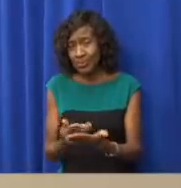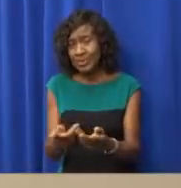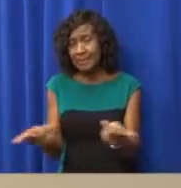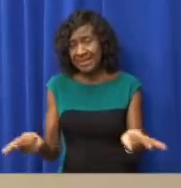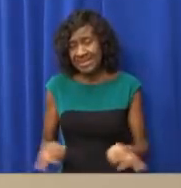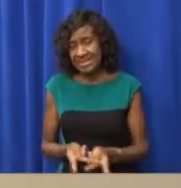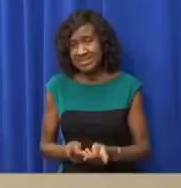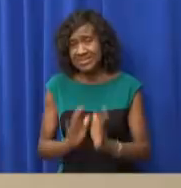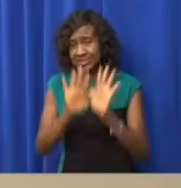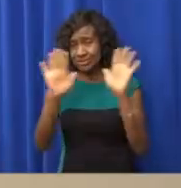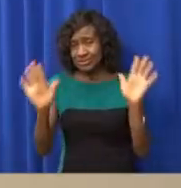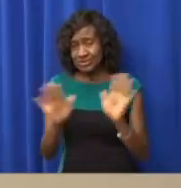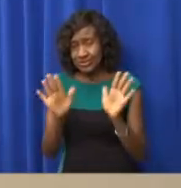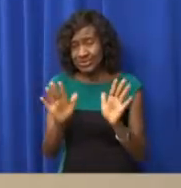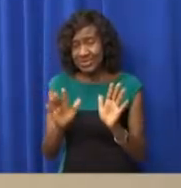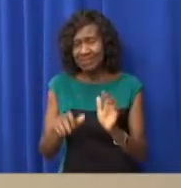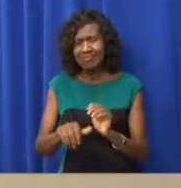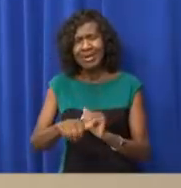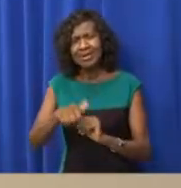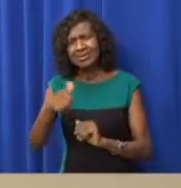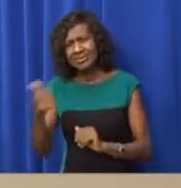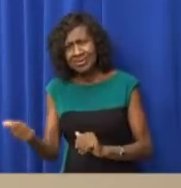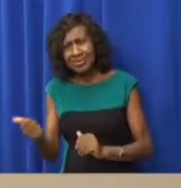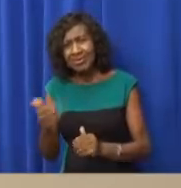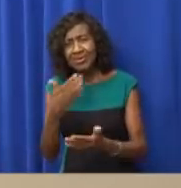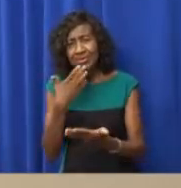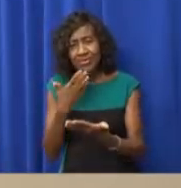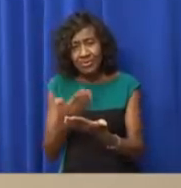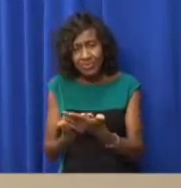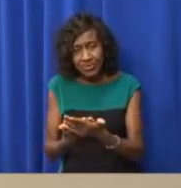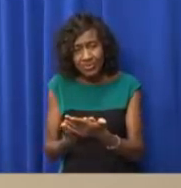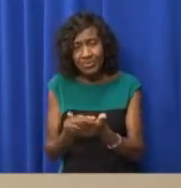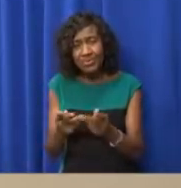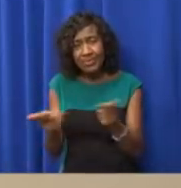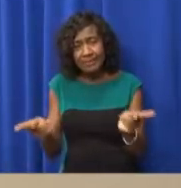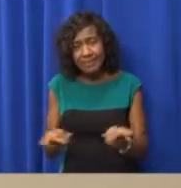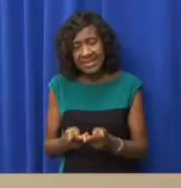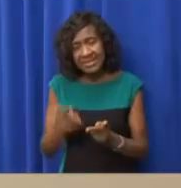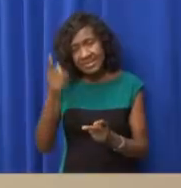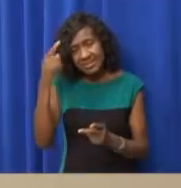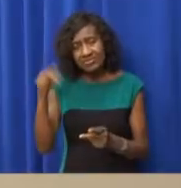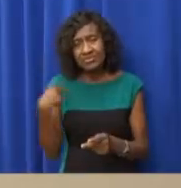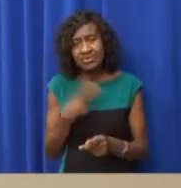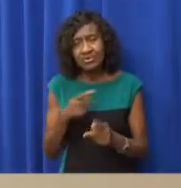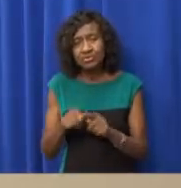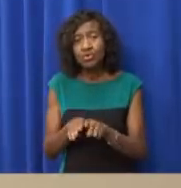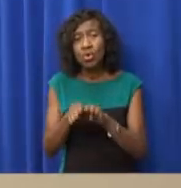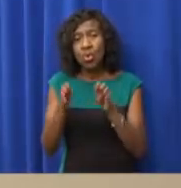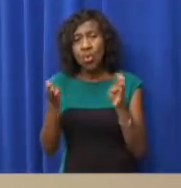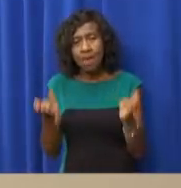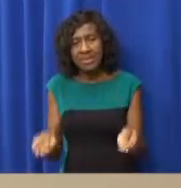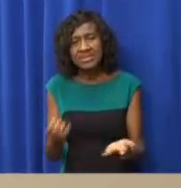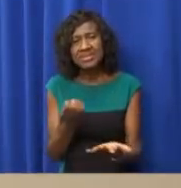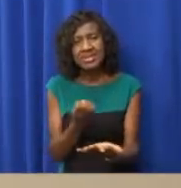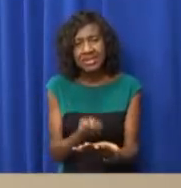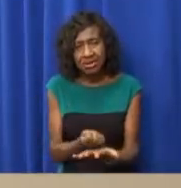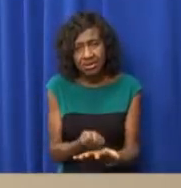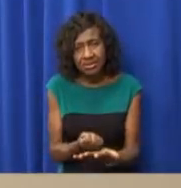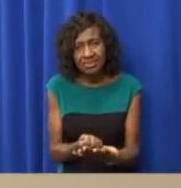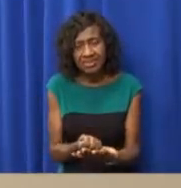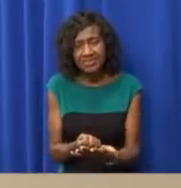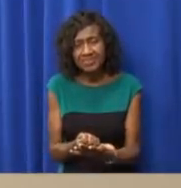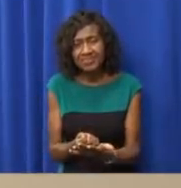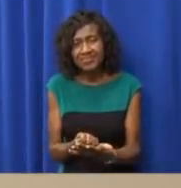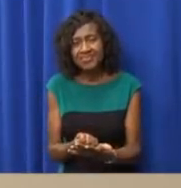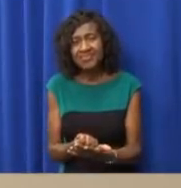indeed a significant milestone in terms of further opening up our economy. I